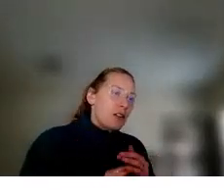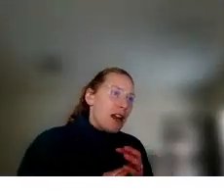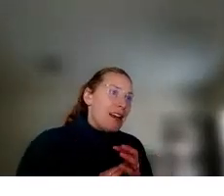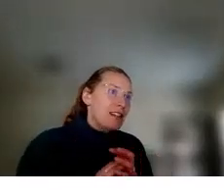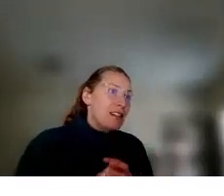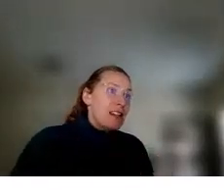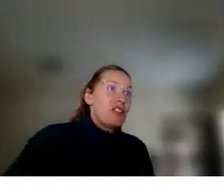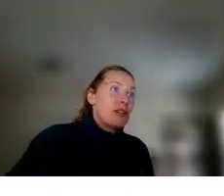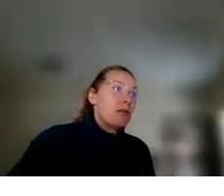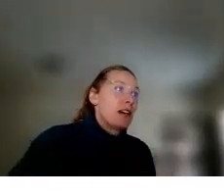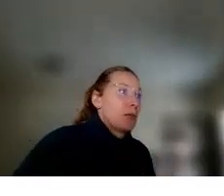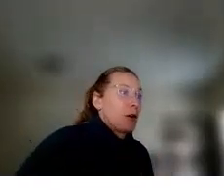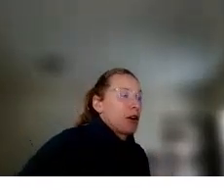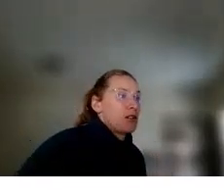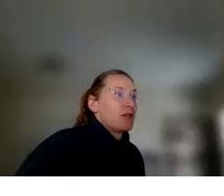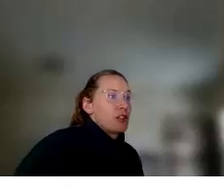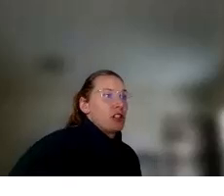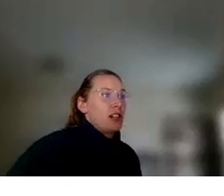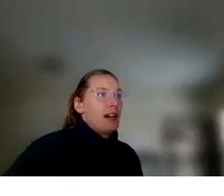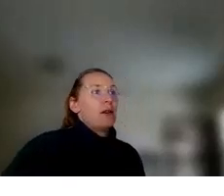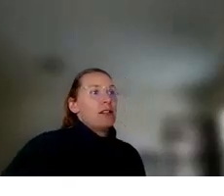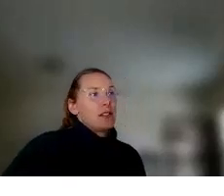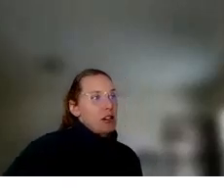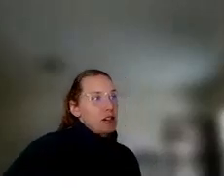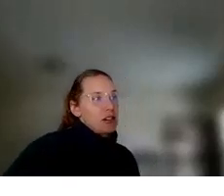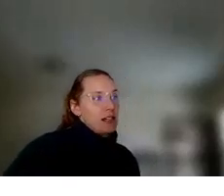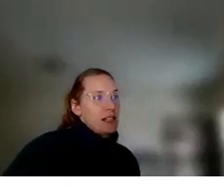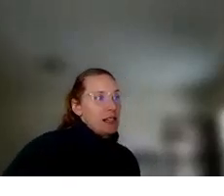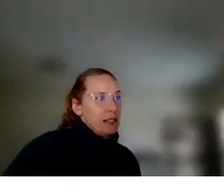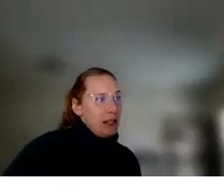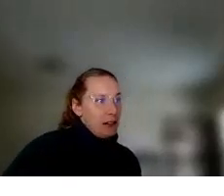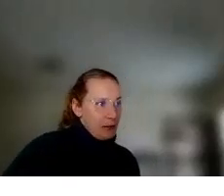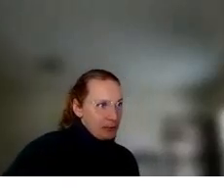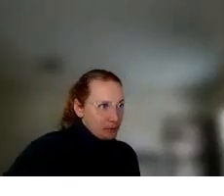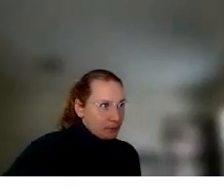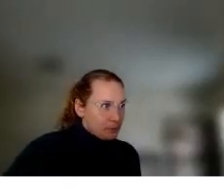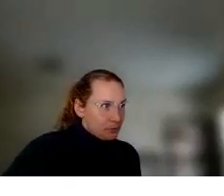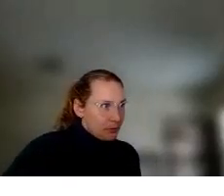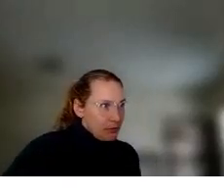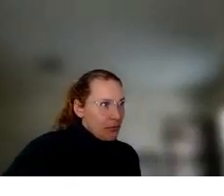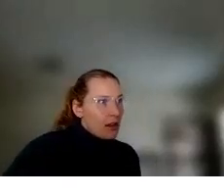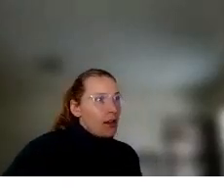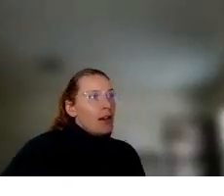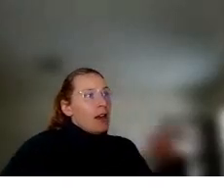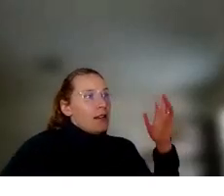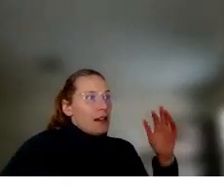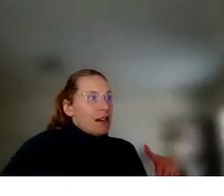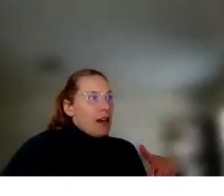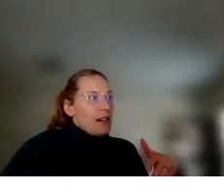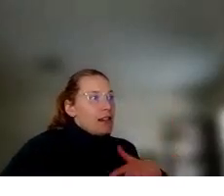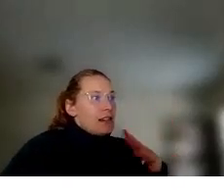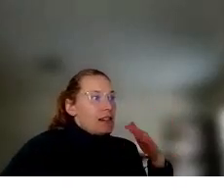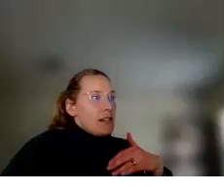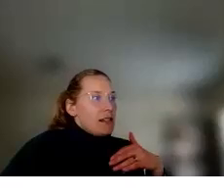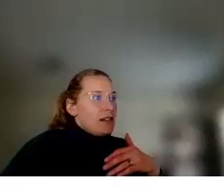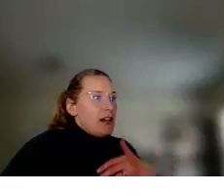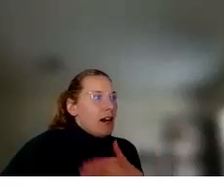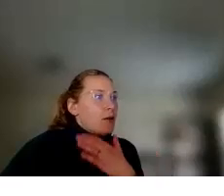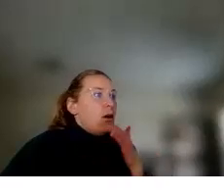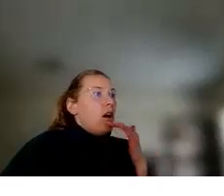not going to create CHCBS PARs for July 1 start dates and later. And then